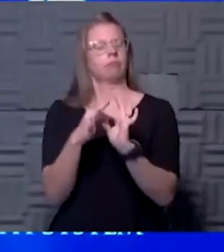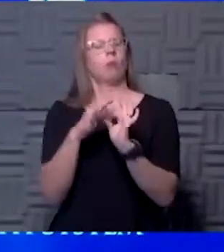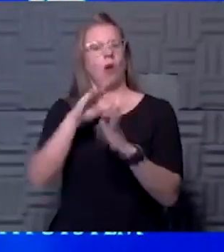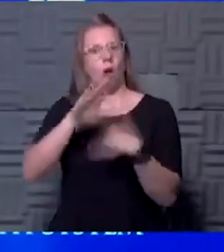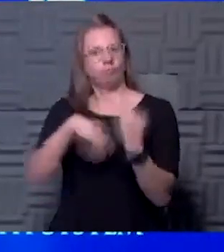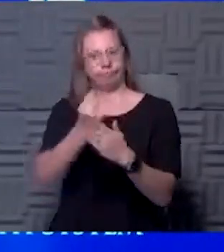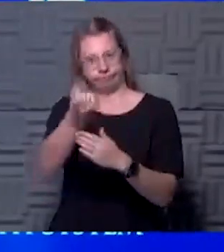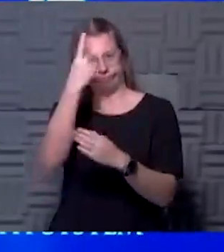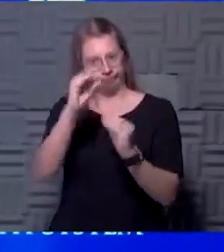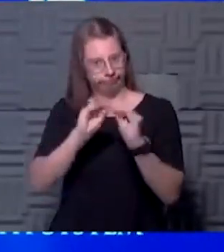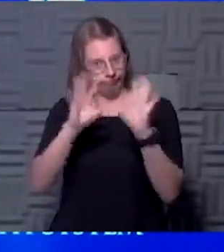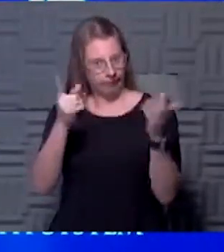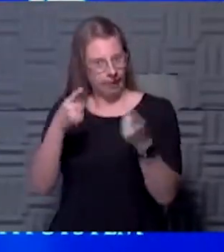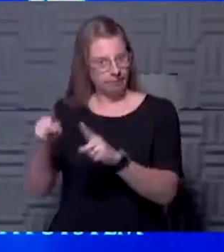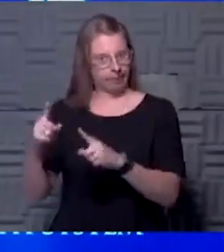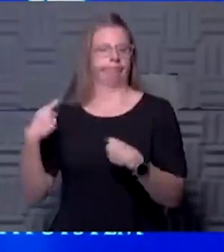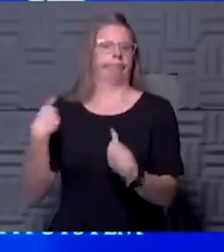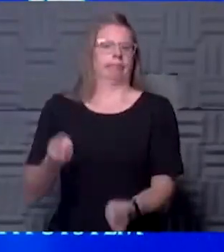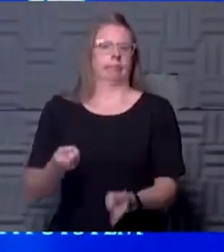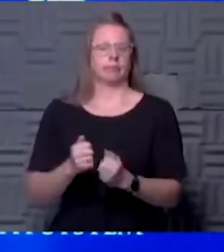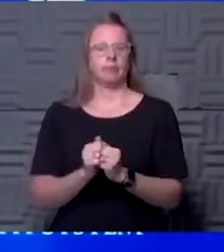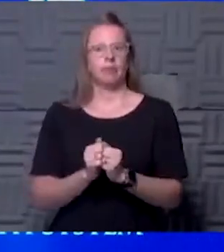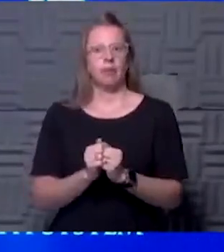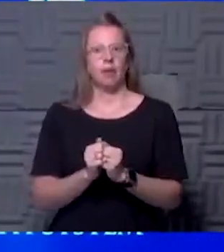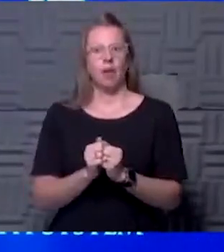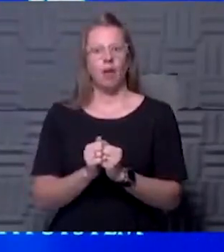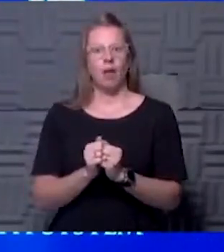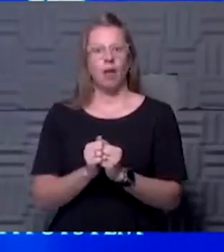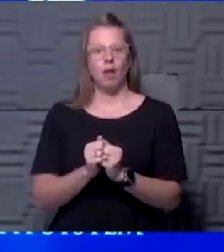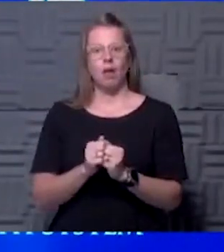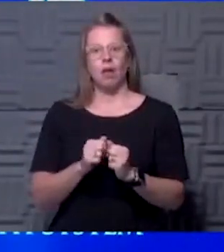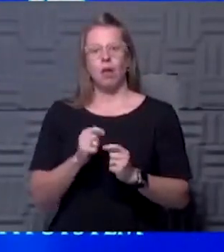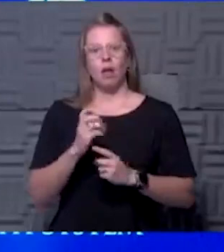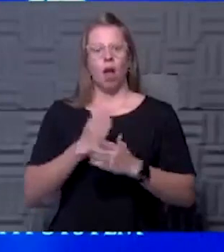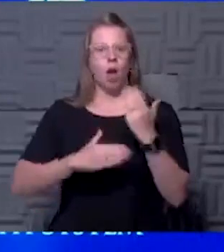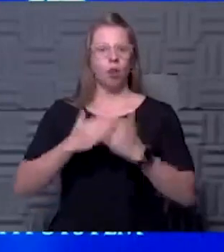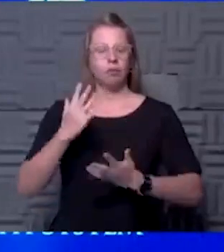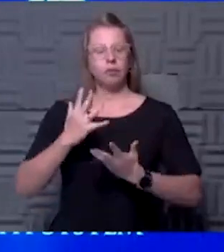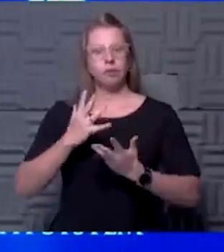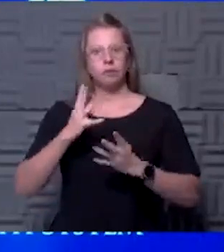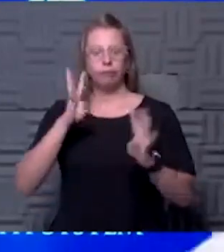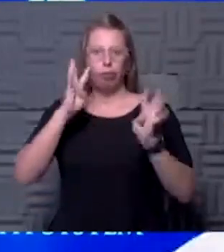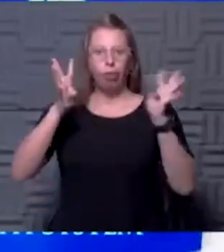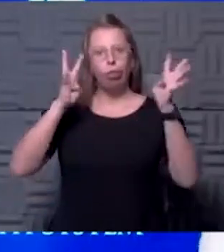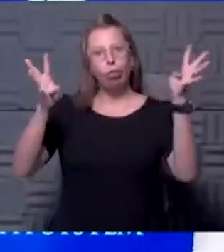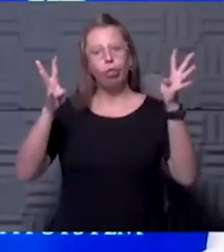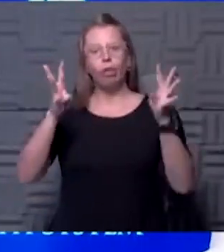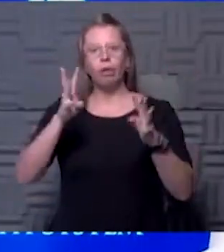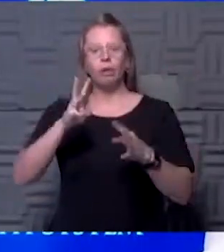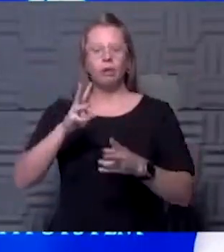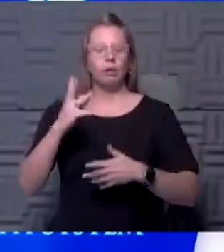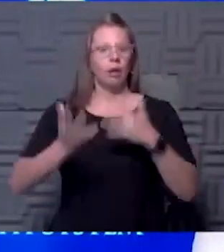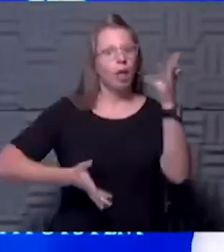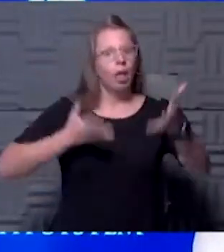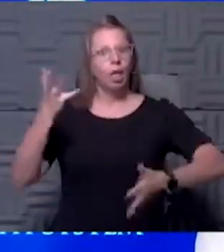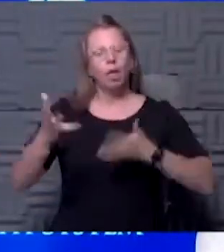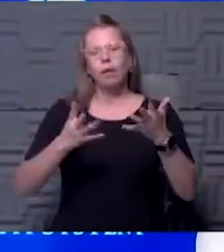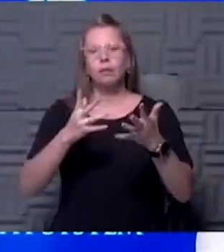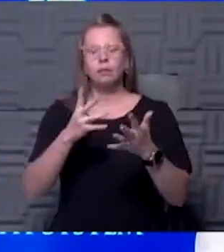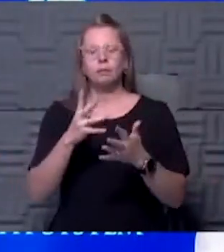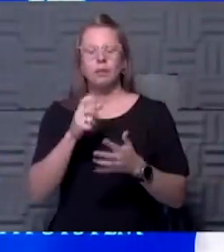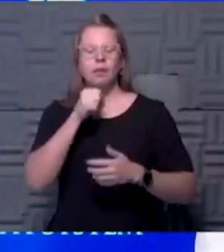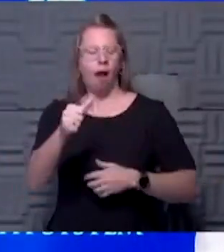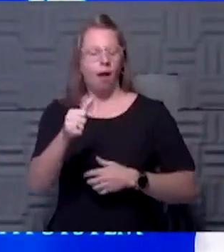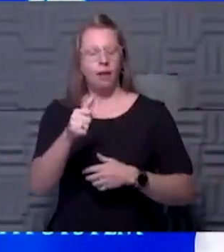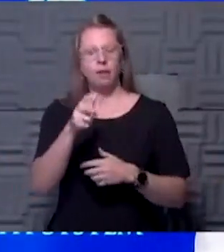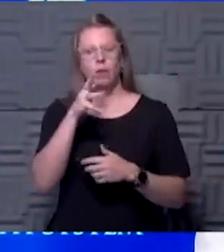understand what's really going on. So you're not going to see arm waving. You're not going to see us flap our arms. We're not going to talk in extremes. We're just going to tell you the